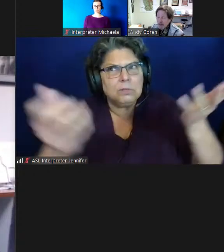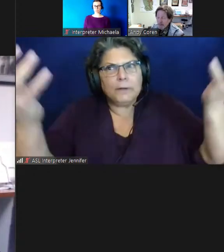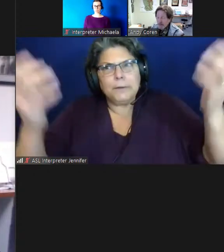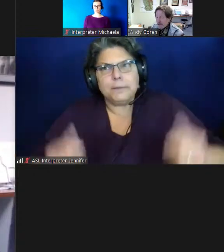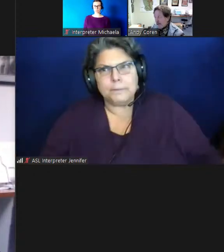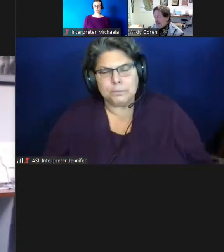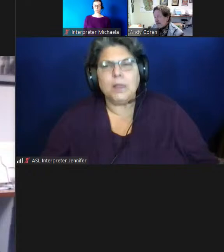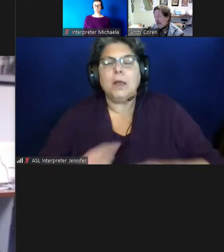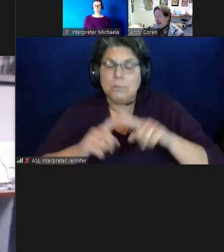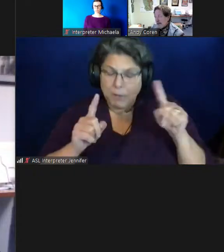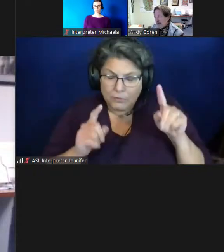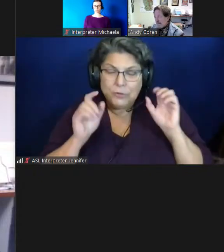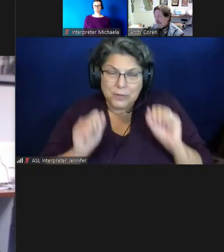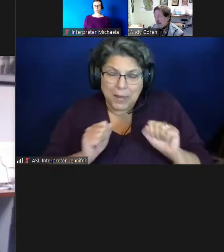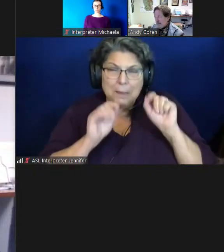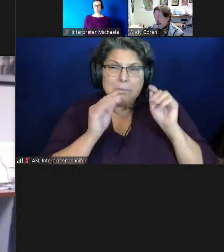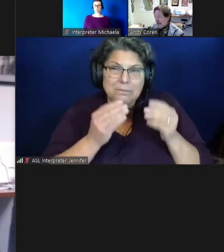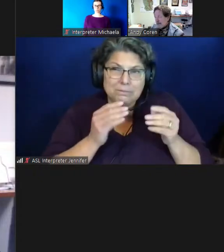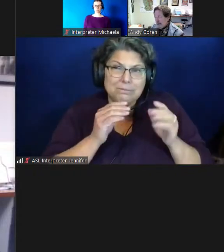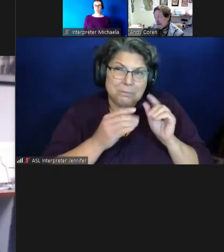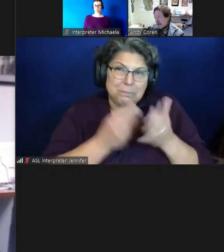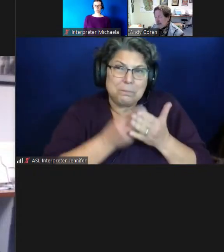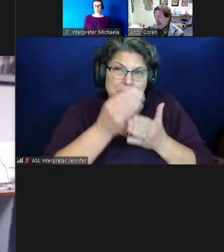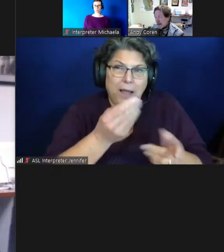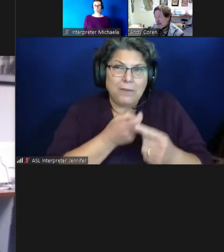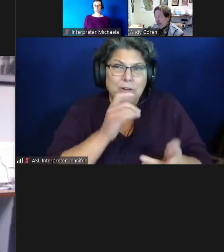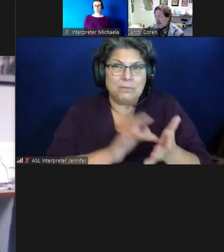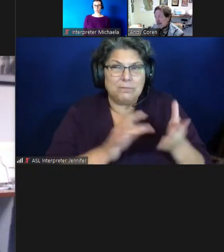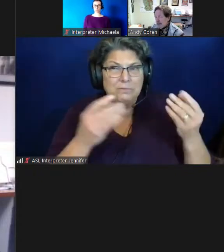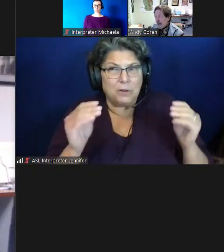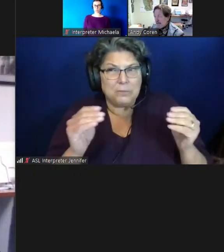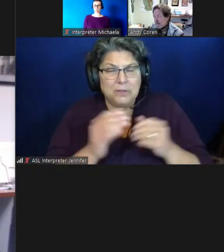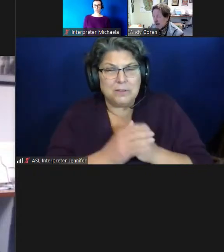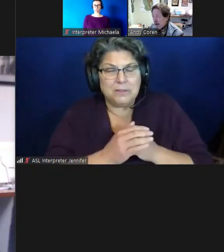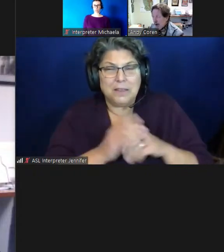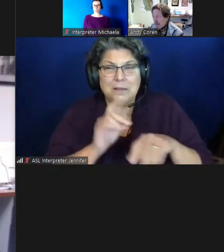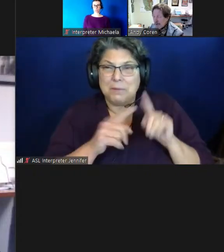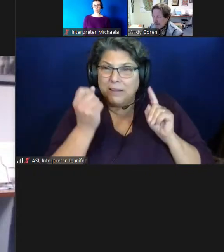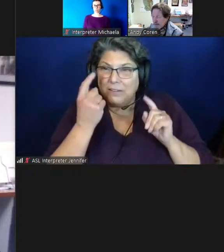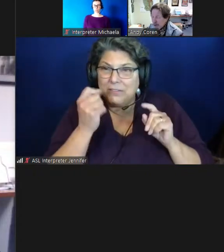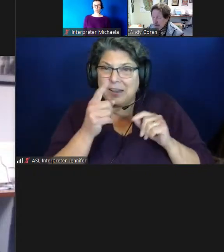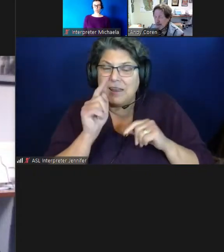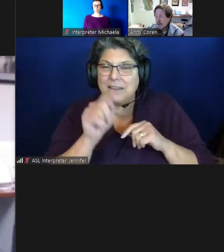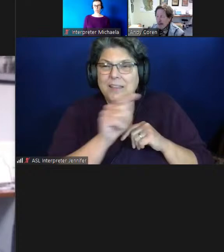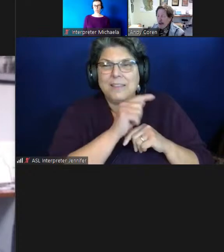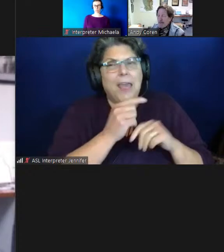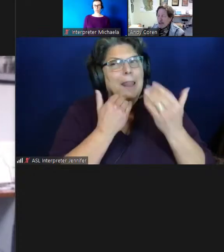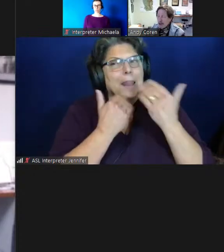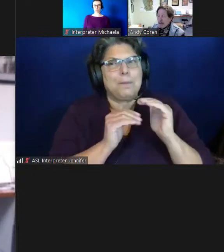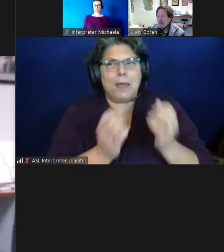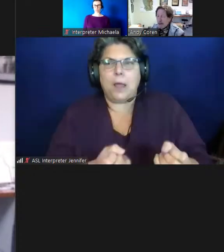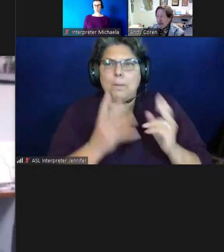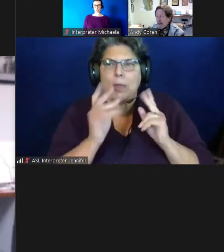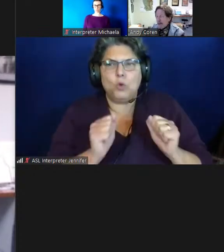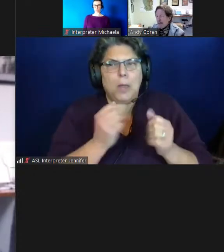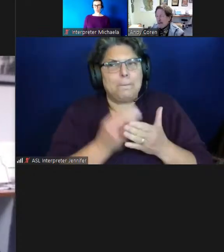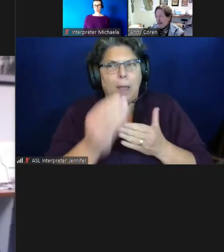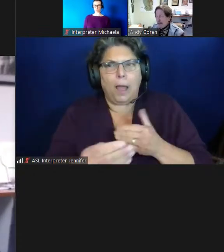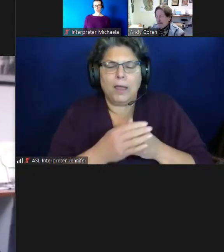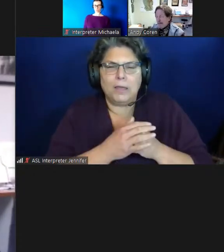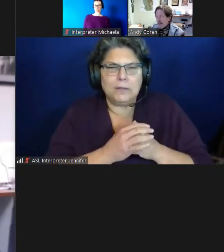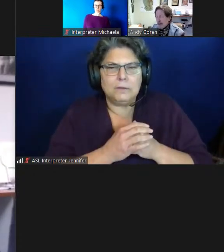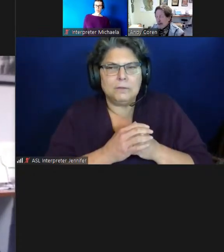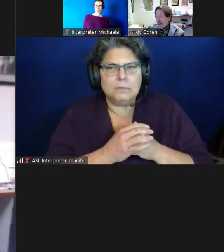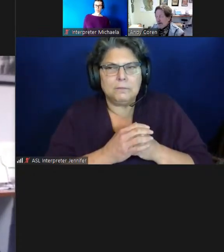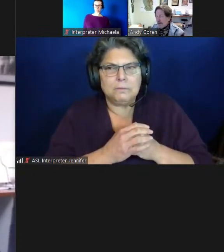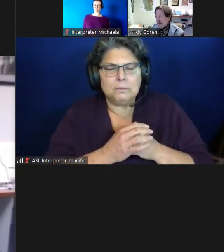available in the pharmacies. The pharmacies, because the scarcity, have often put a limit on how many you can buy.